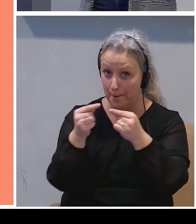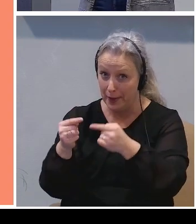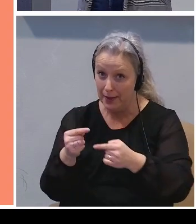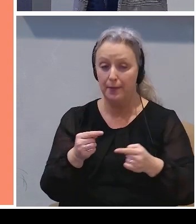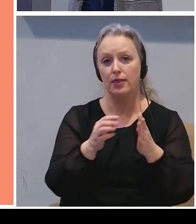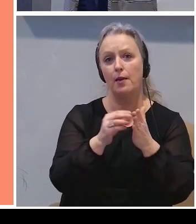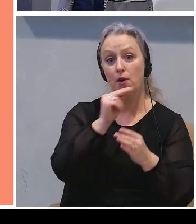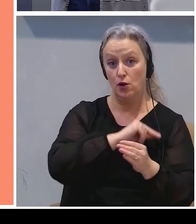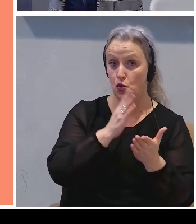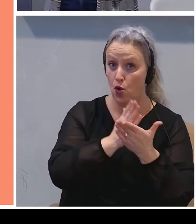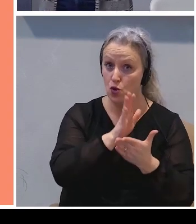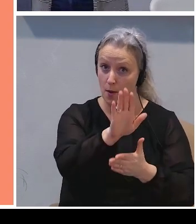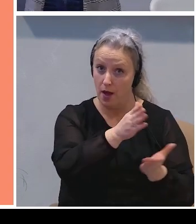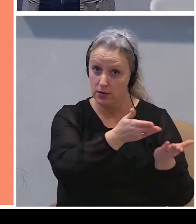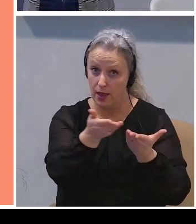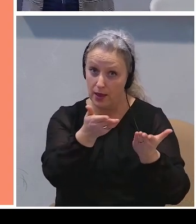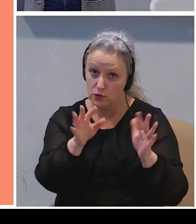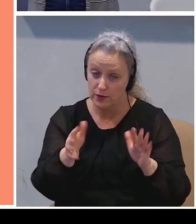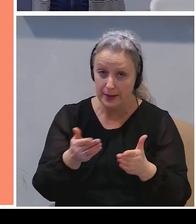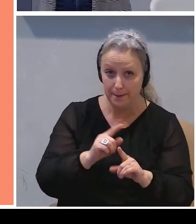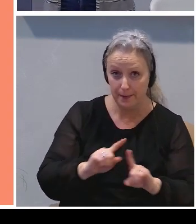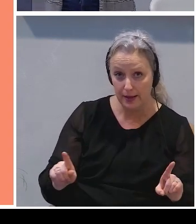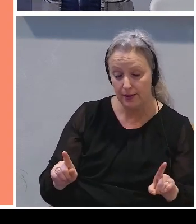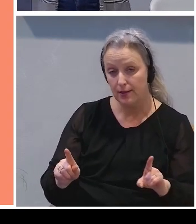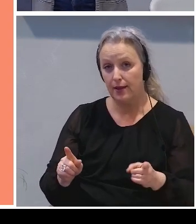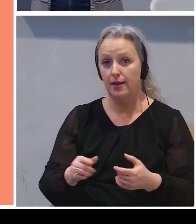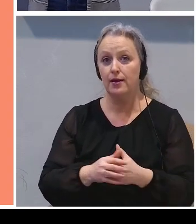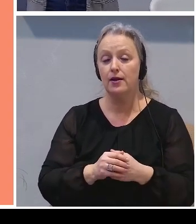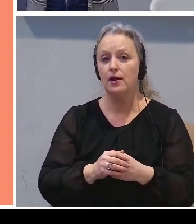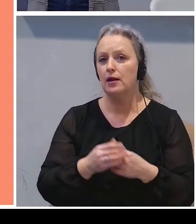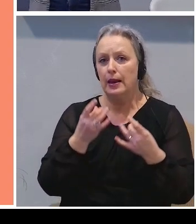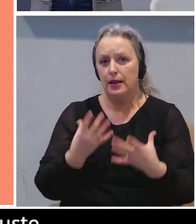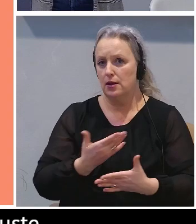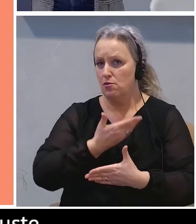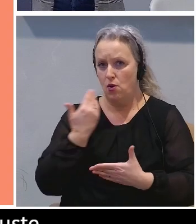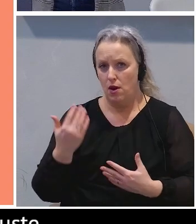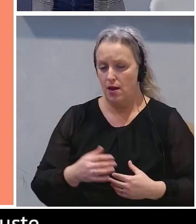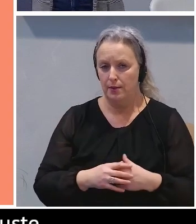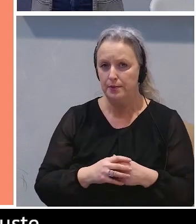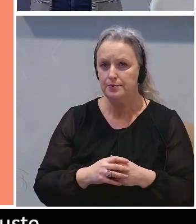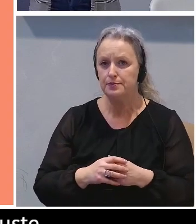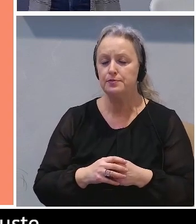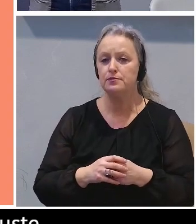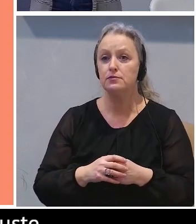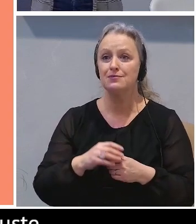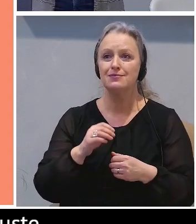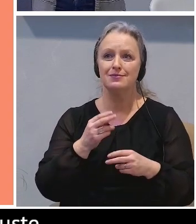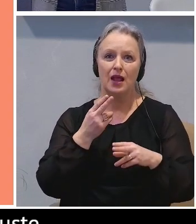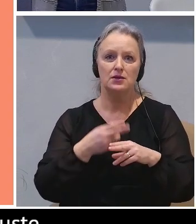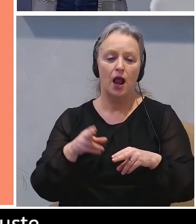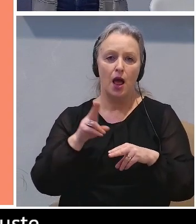times when academic trials are inspected, there are always complaints about the quality of the data. So it was important